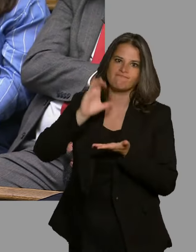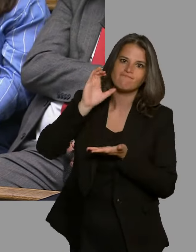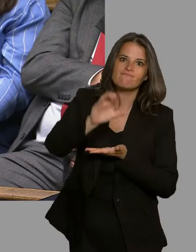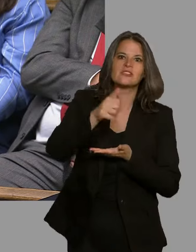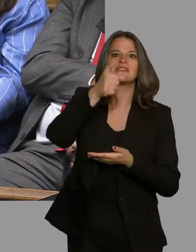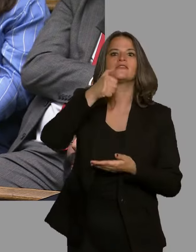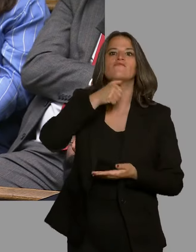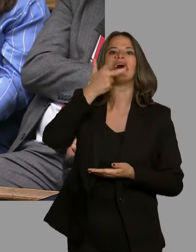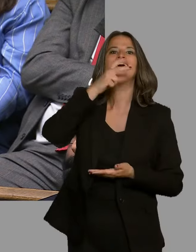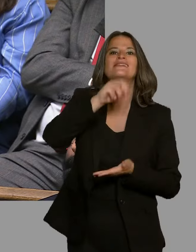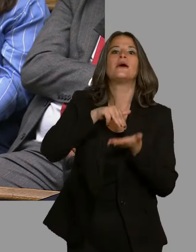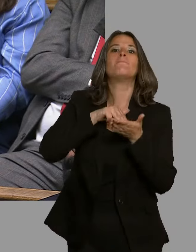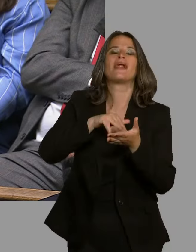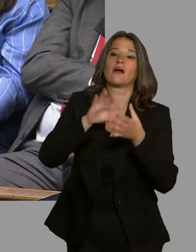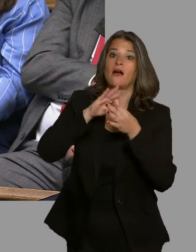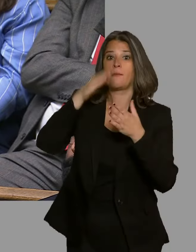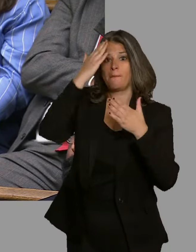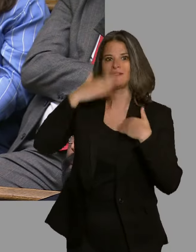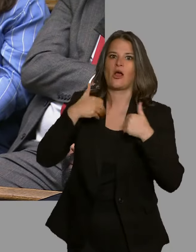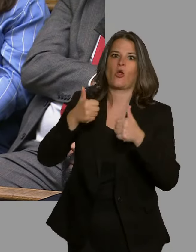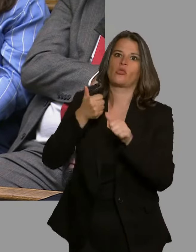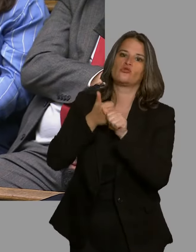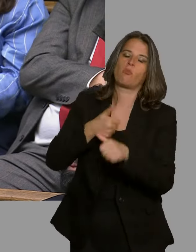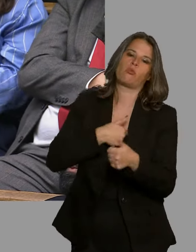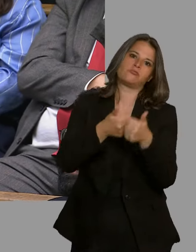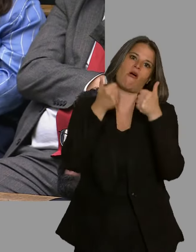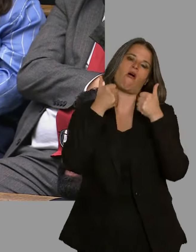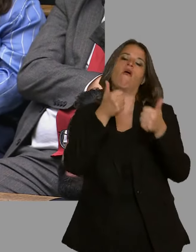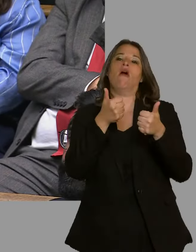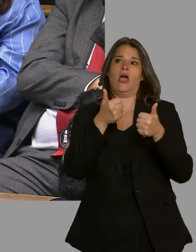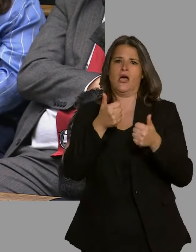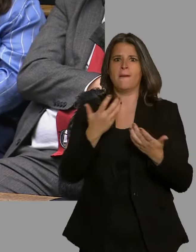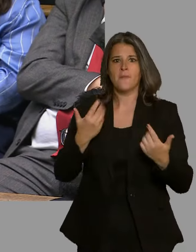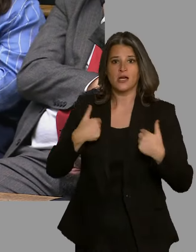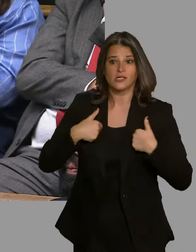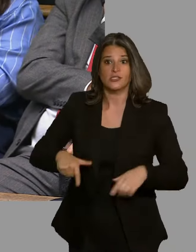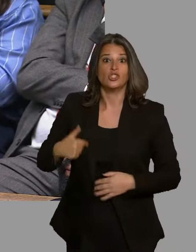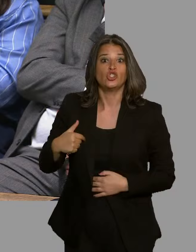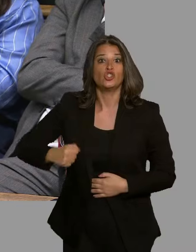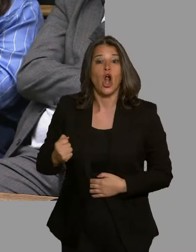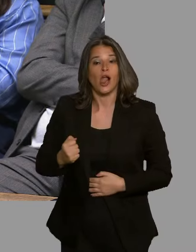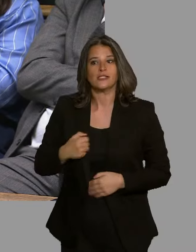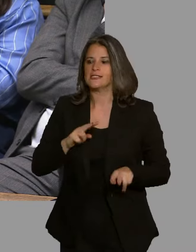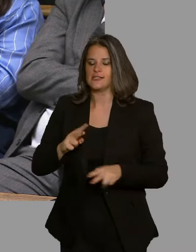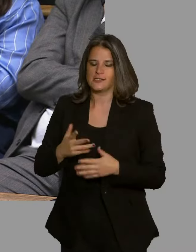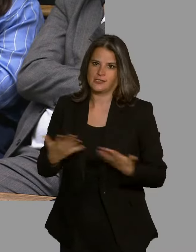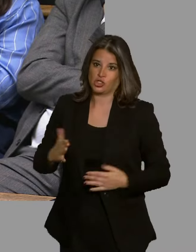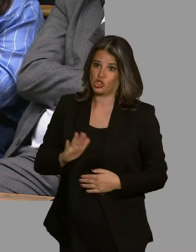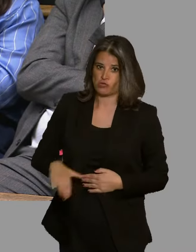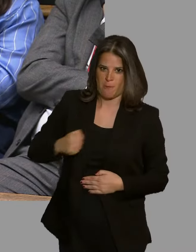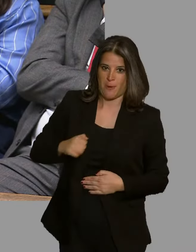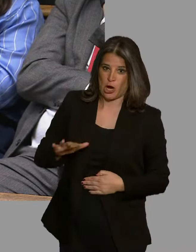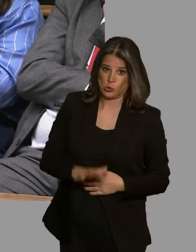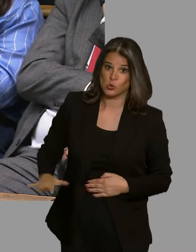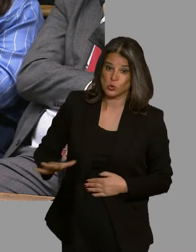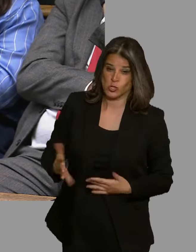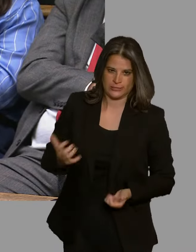Lothian neurodevelopmental waiting list, which was only recently seeing patients referred in